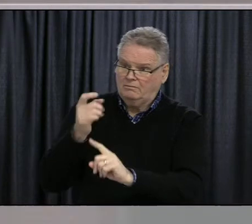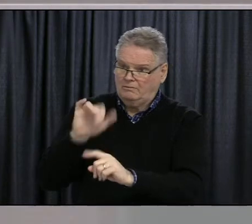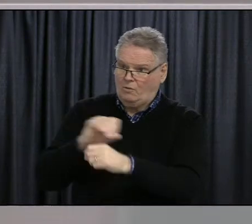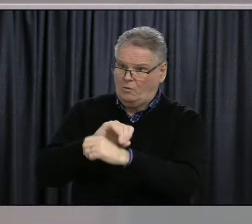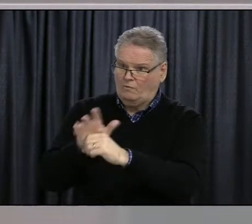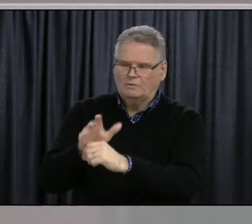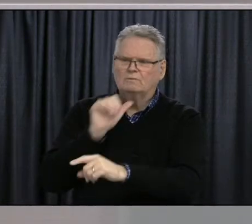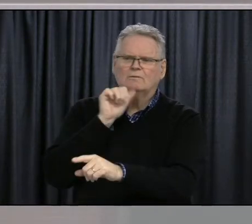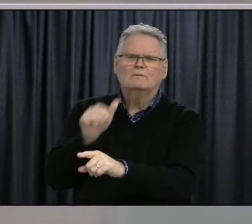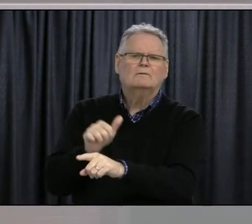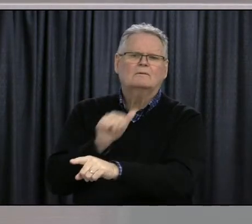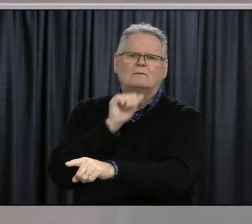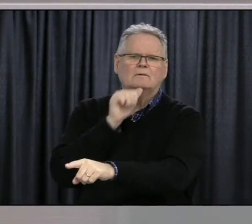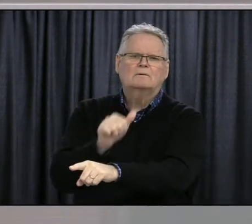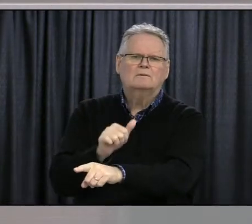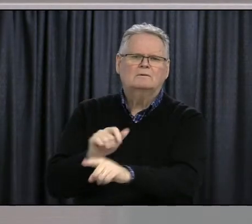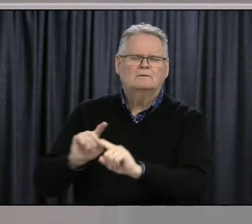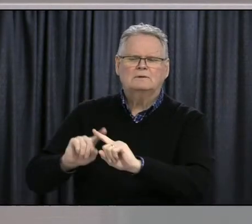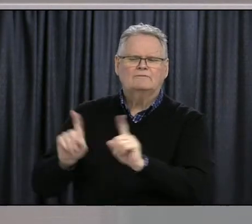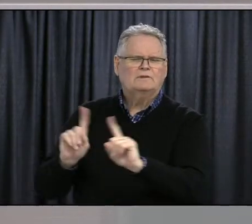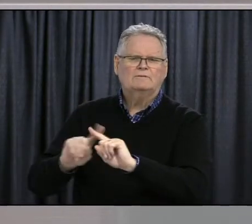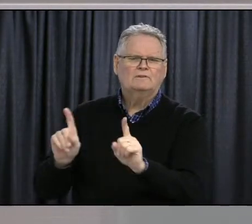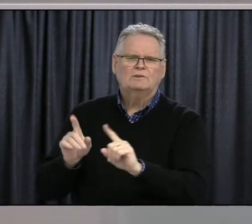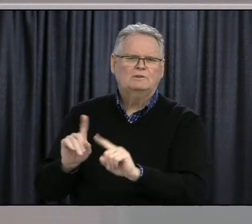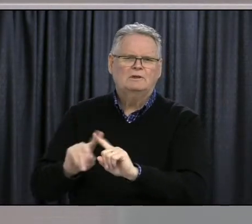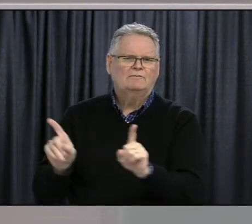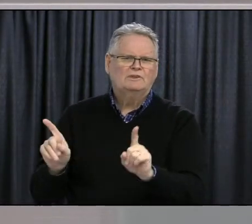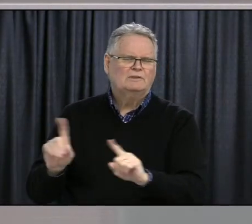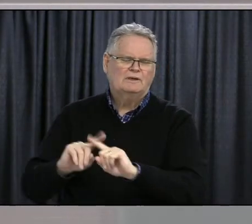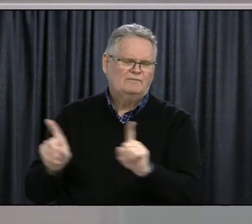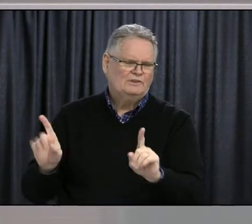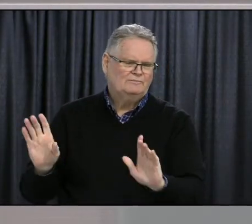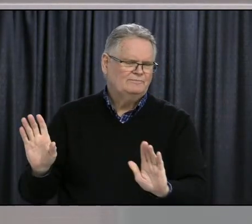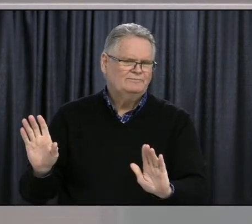Maud Montembeau from Radio Canada, do you have a final question?